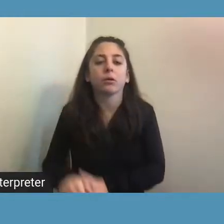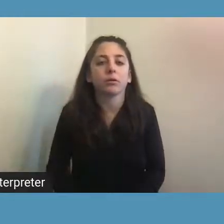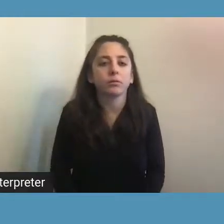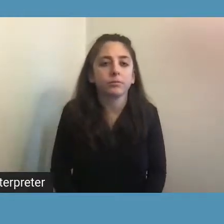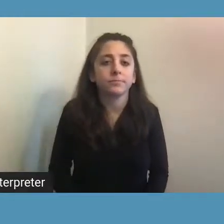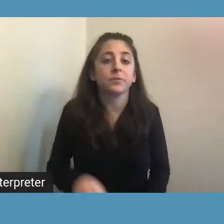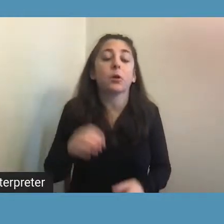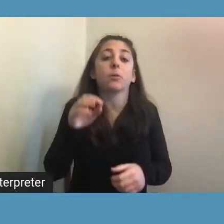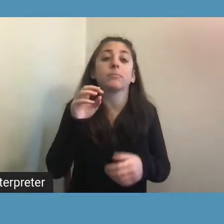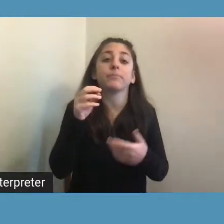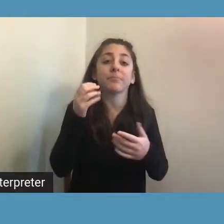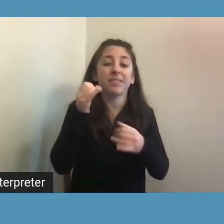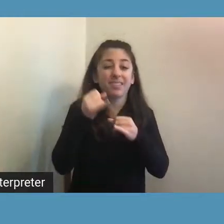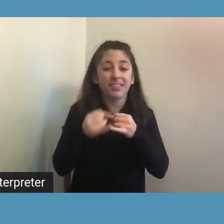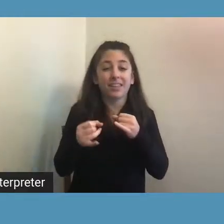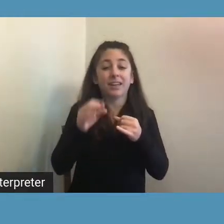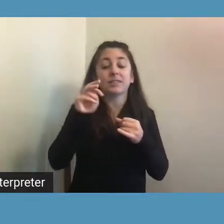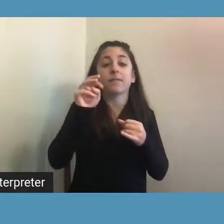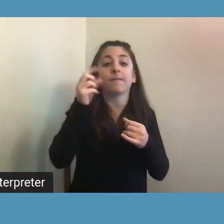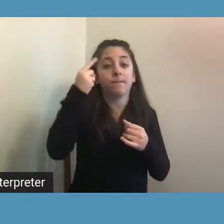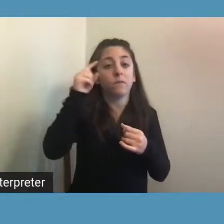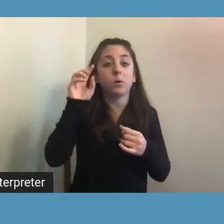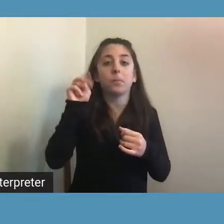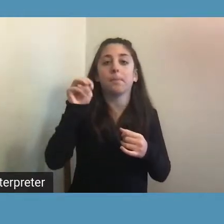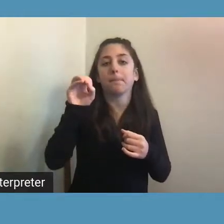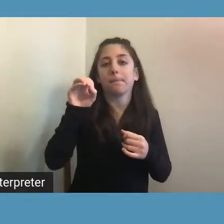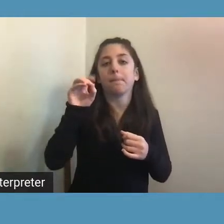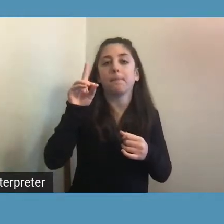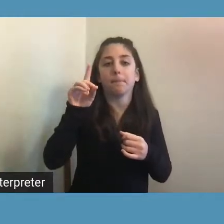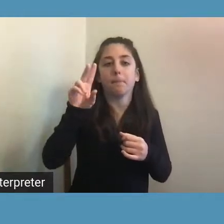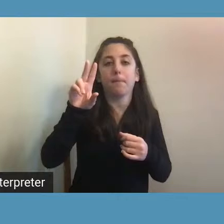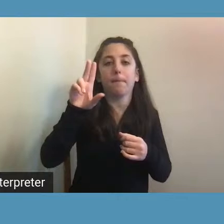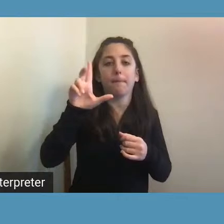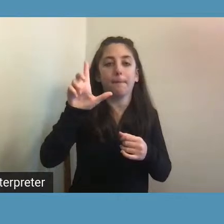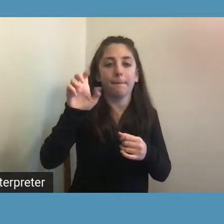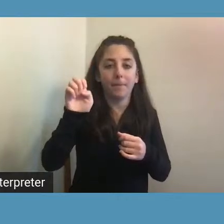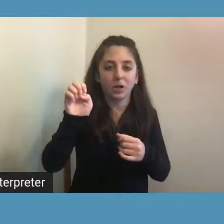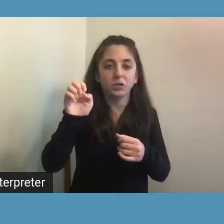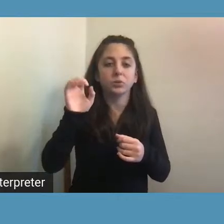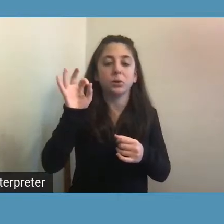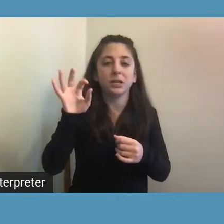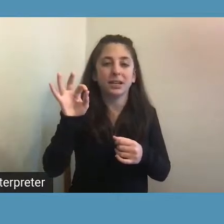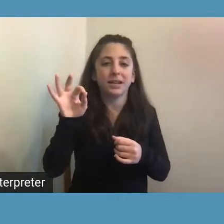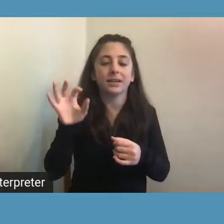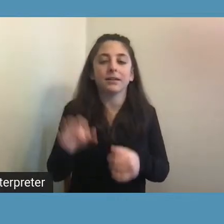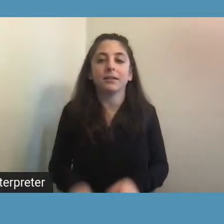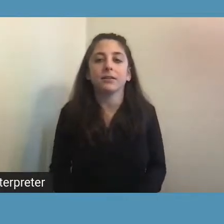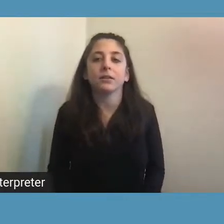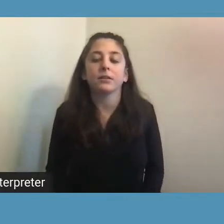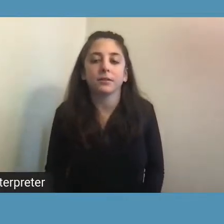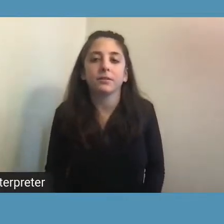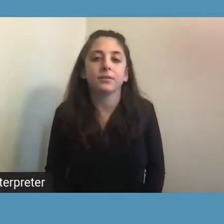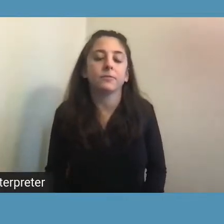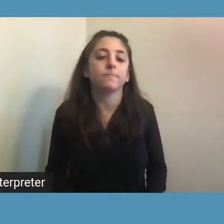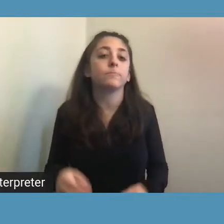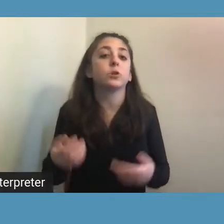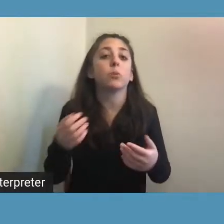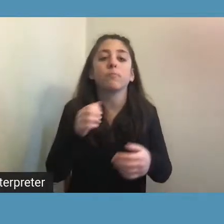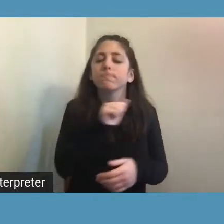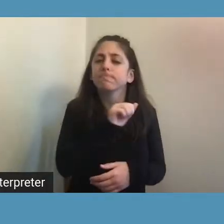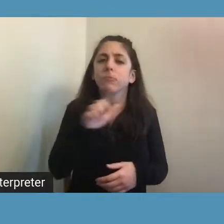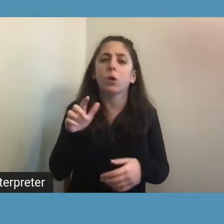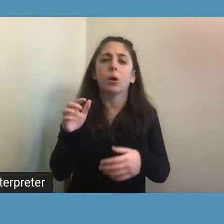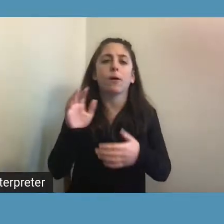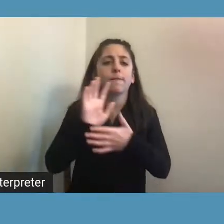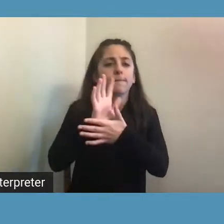up, all 4 of the videos that we ran this month and all the prior months actually will be available on our